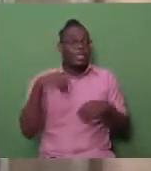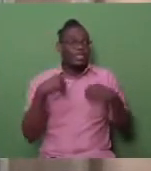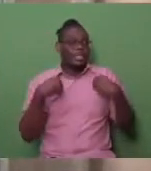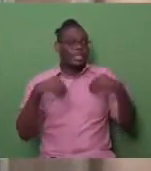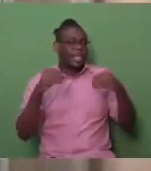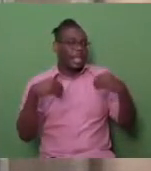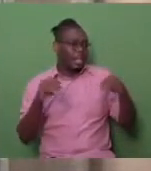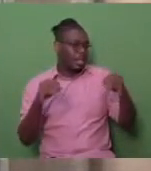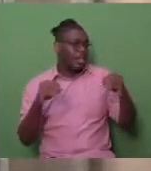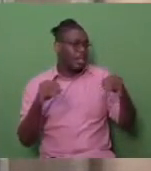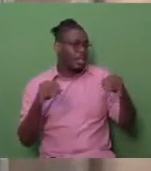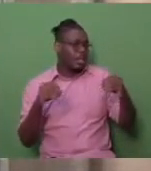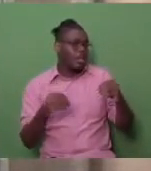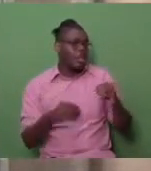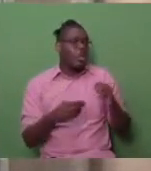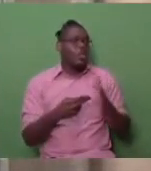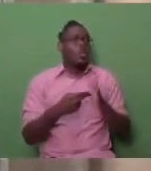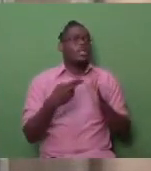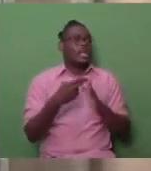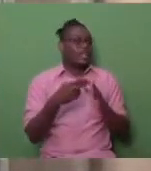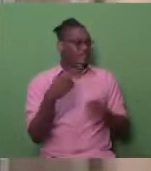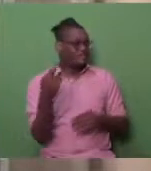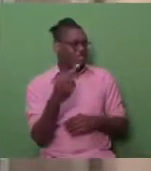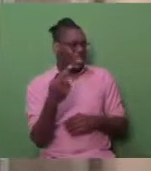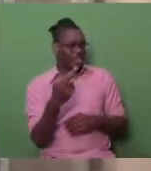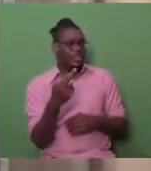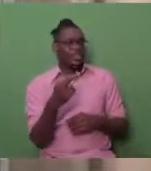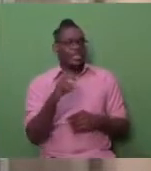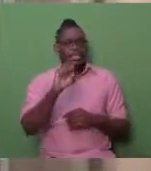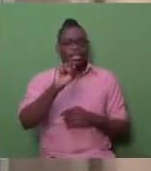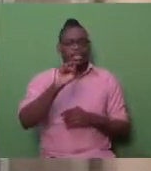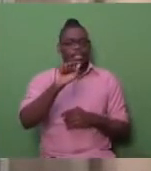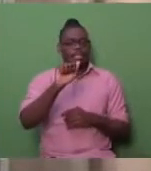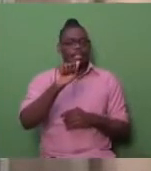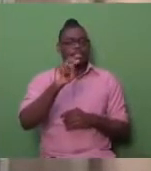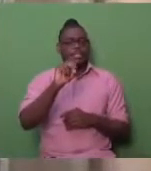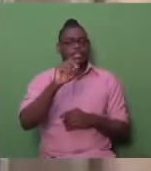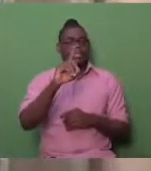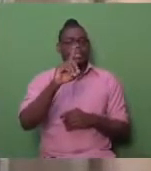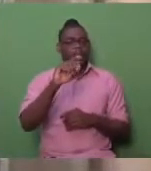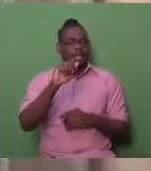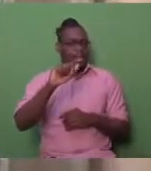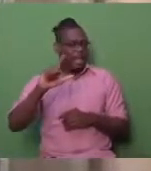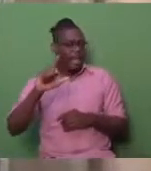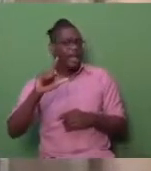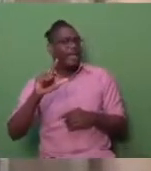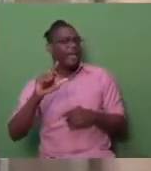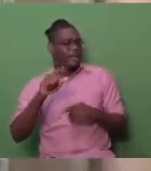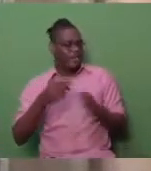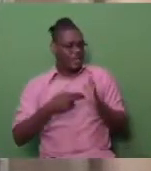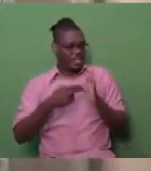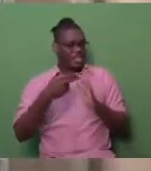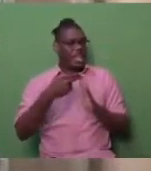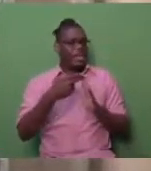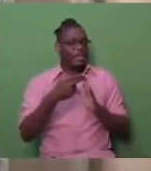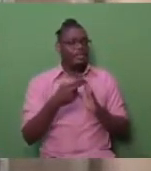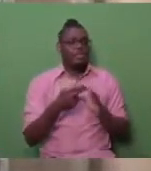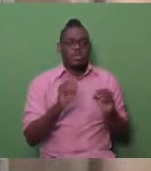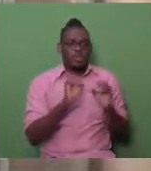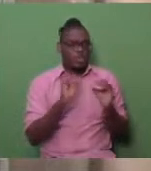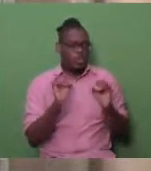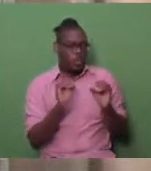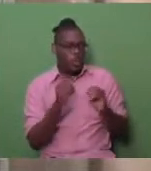the sandals deal has collapsed, but no one in this land knows what has happened to no man's